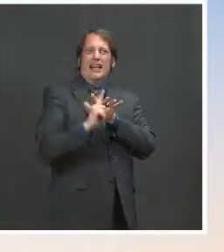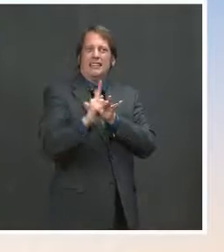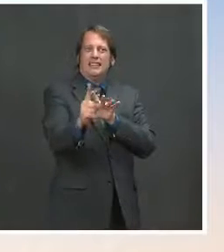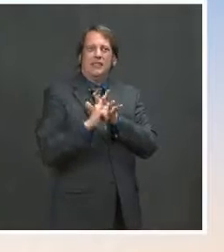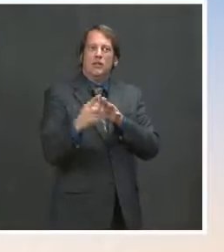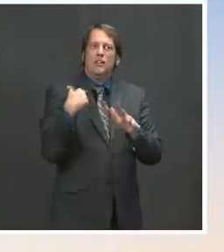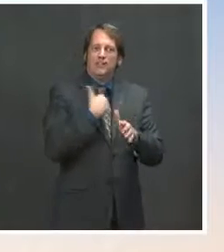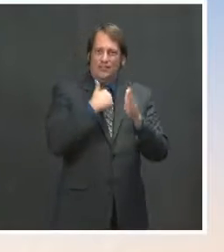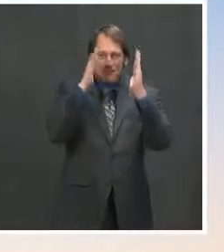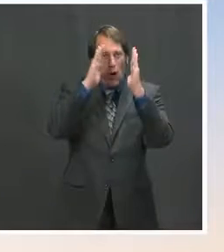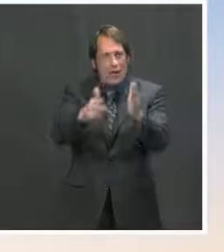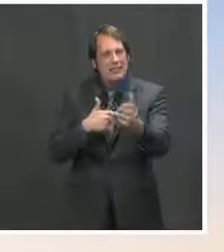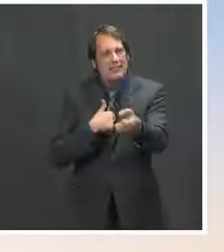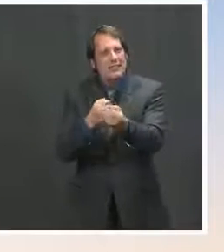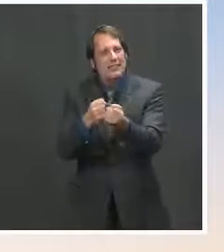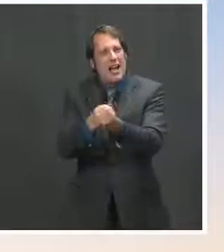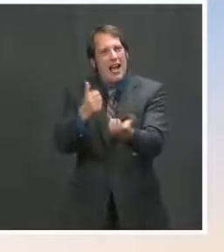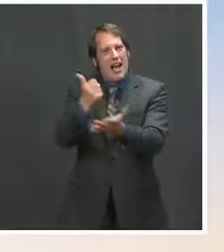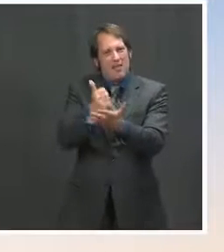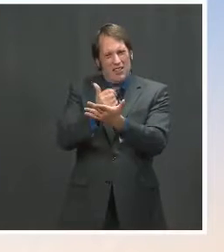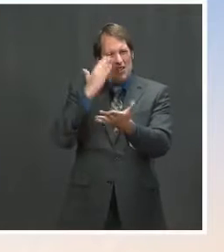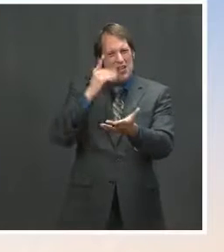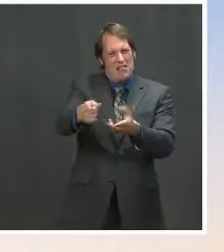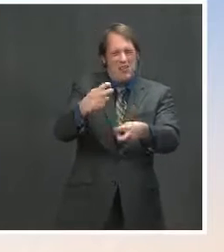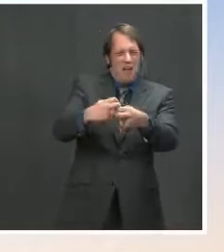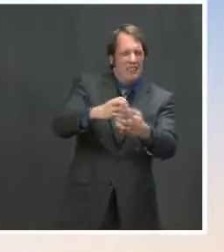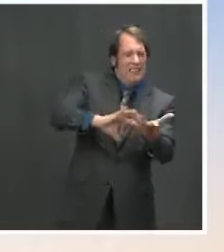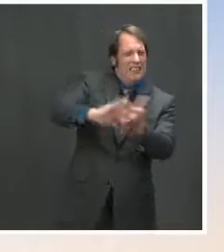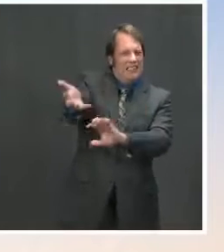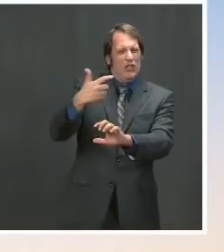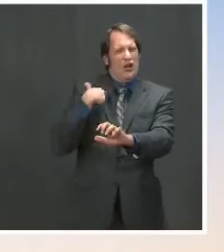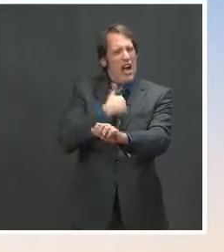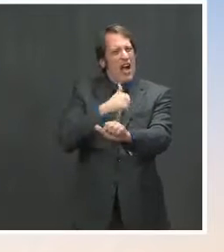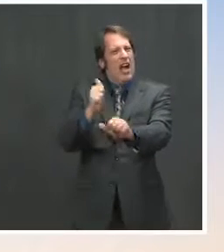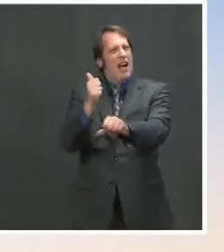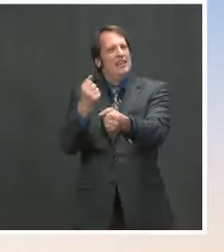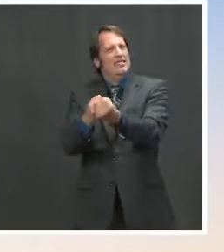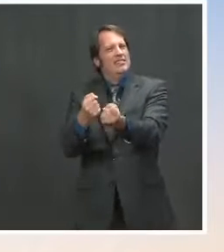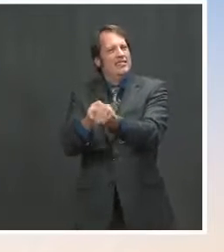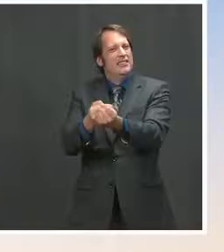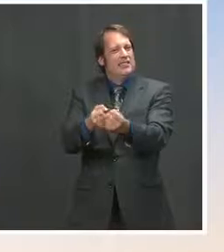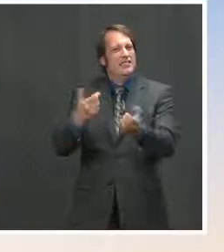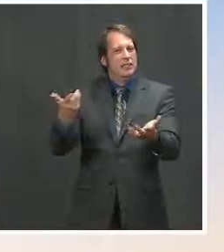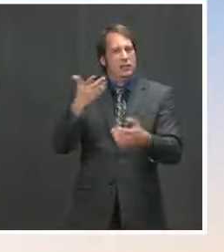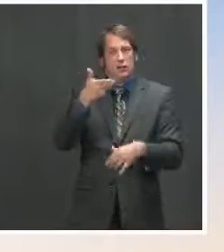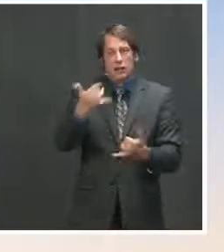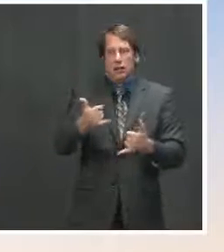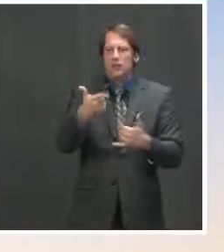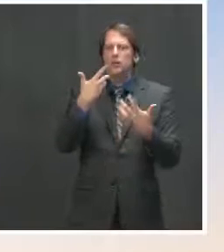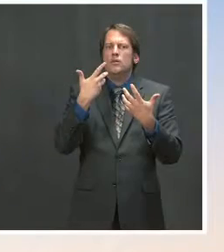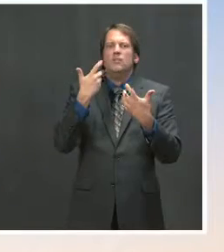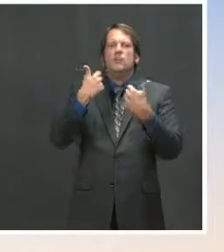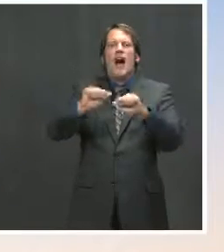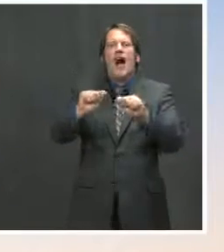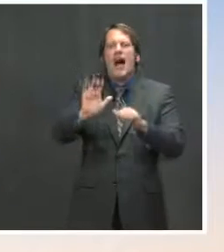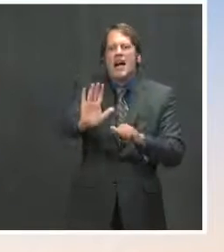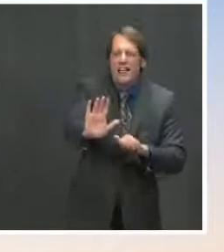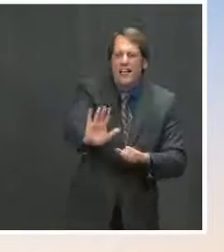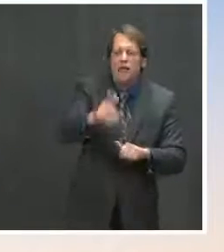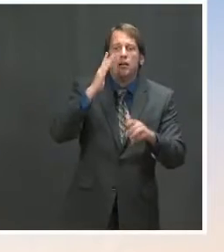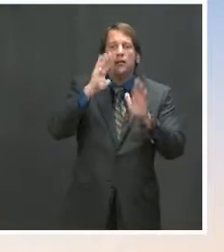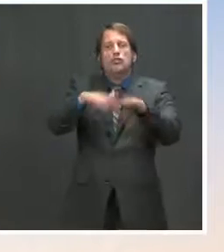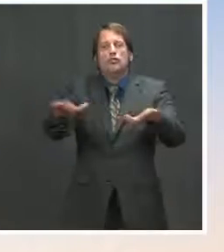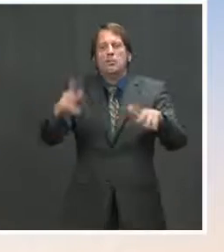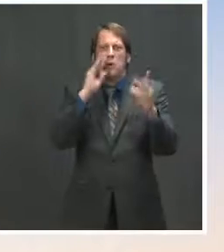address it if we're going to prevent more of an influx of migrants from coming in years to come. Go ahead. Thanks, Jen.